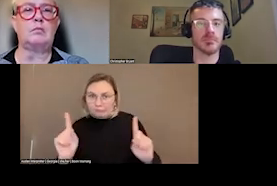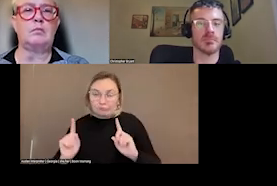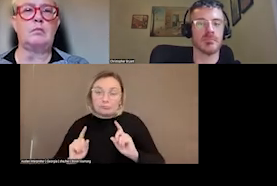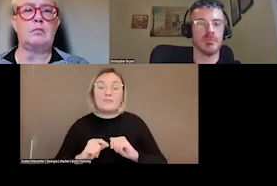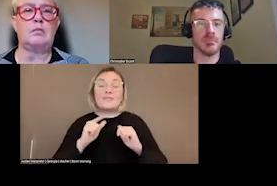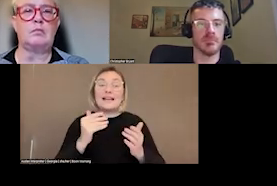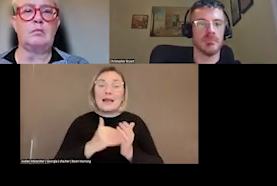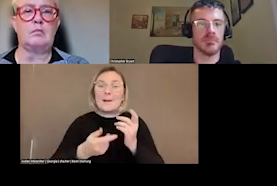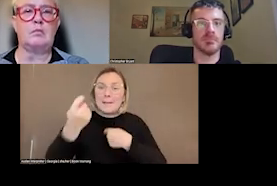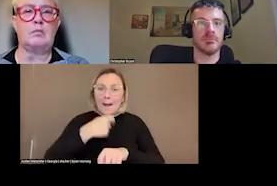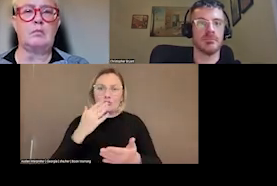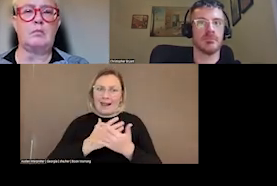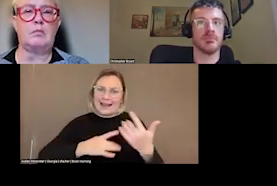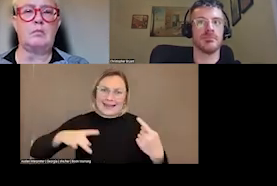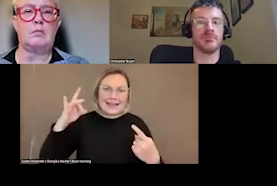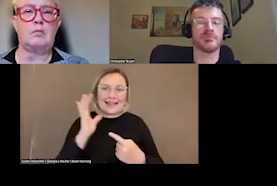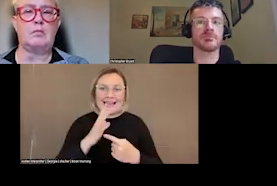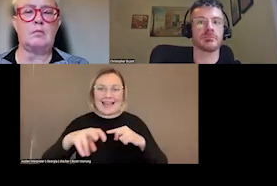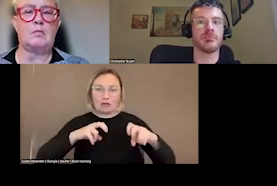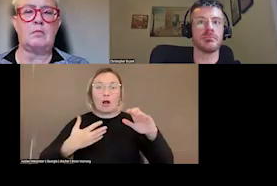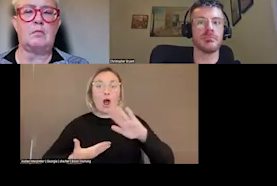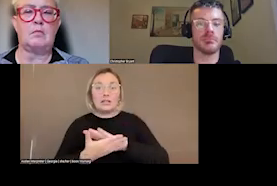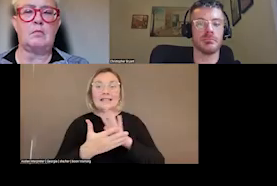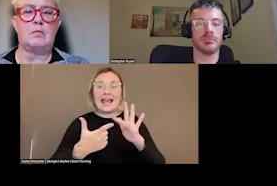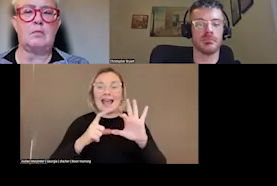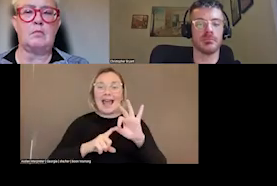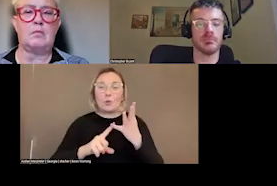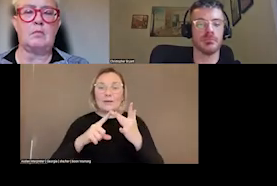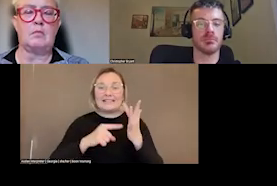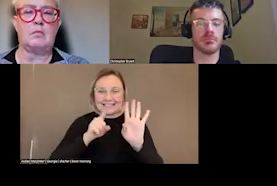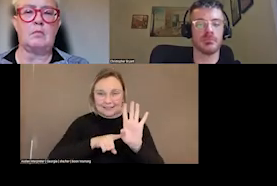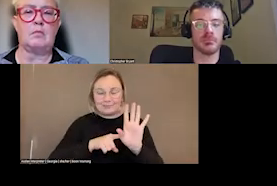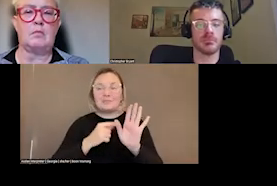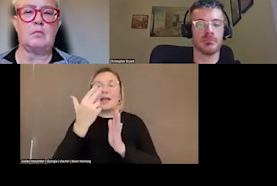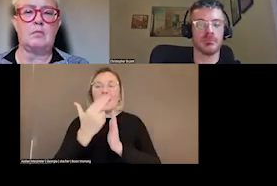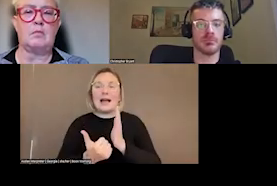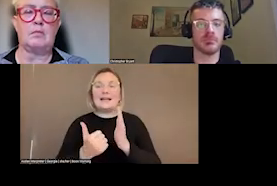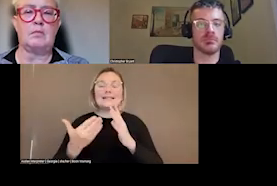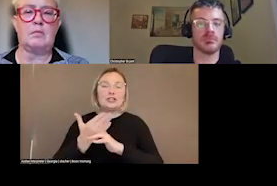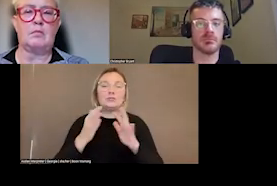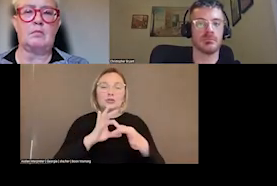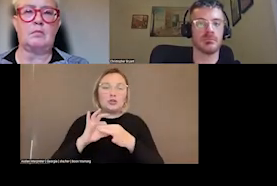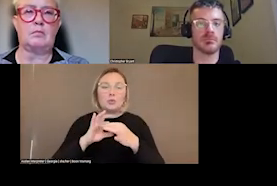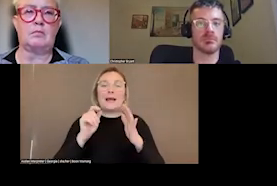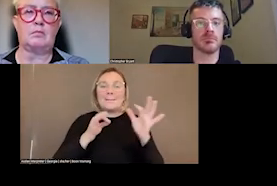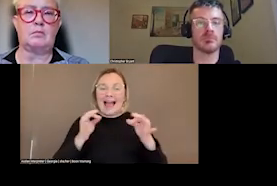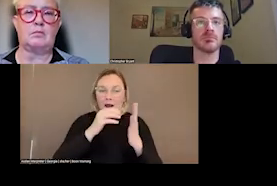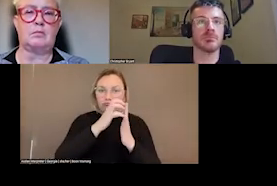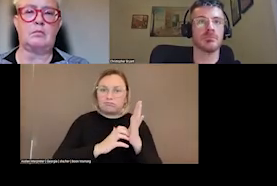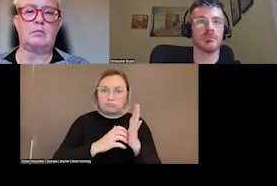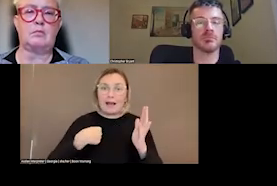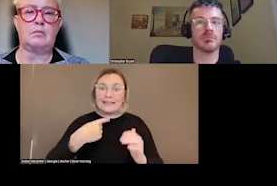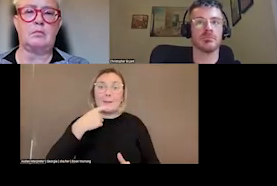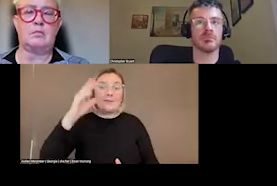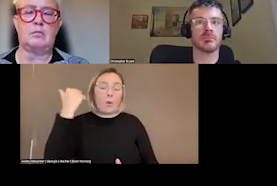now become a really key action under Equity, the Arts and Disability Associated Plan. As I said, one